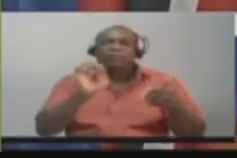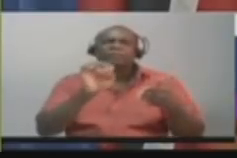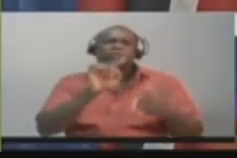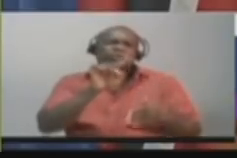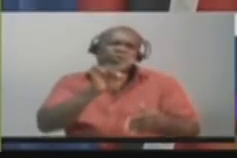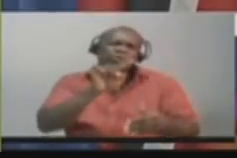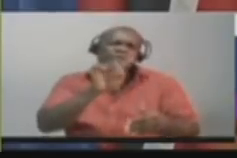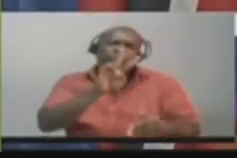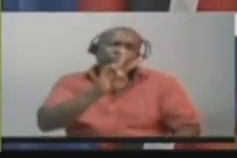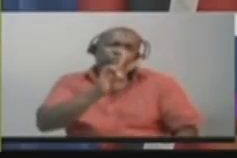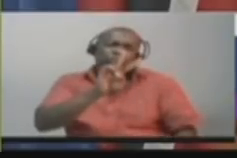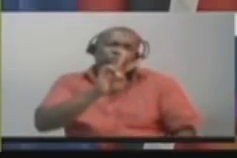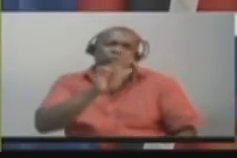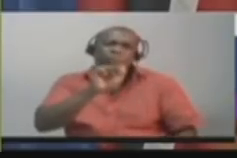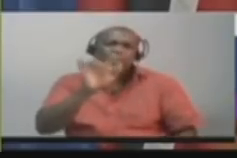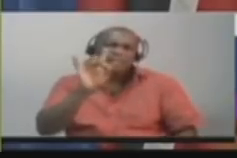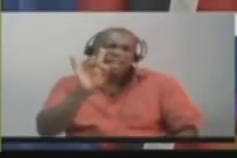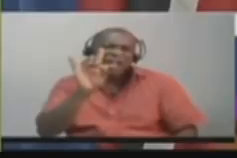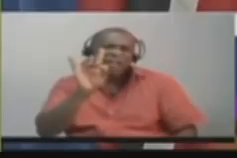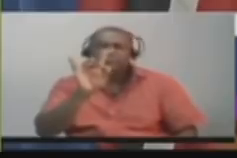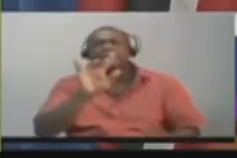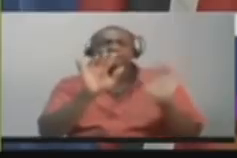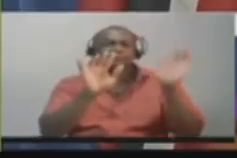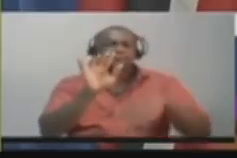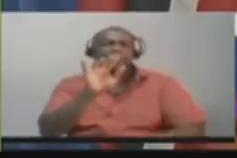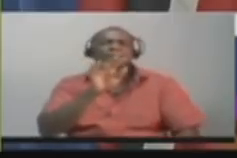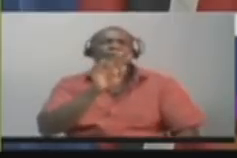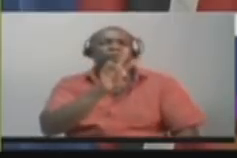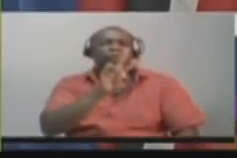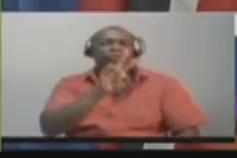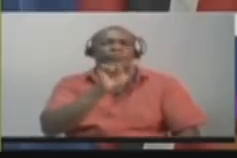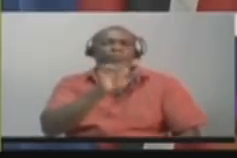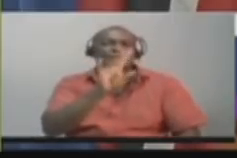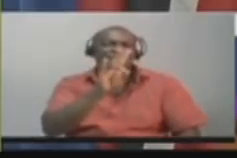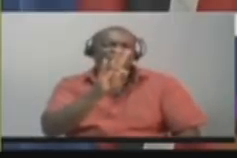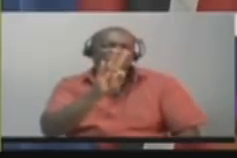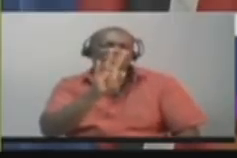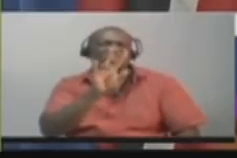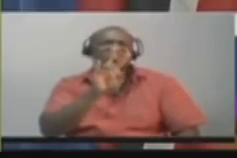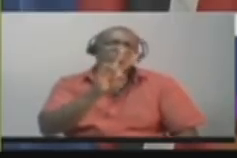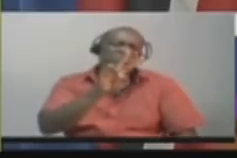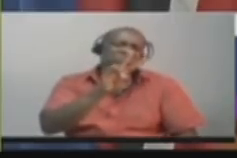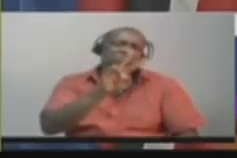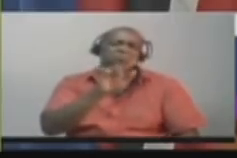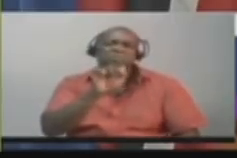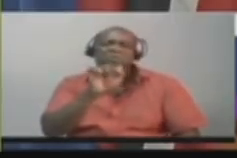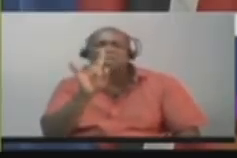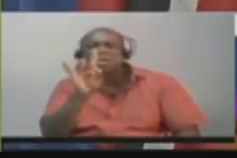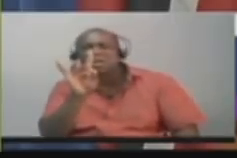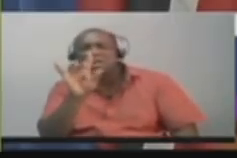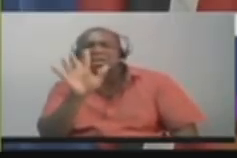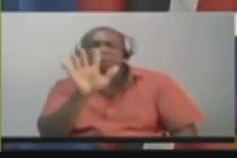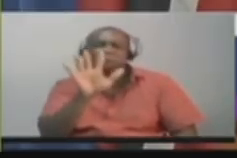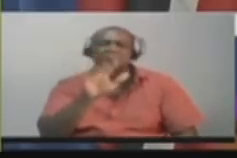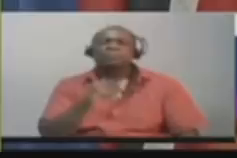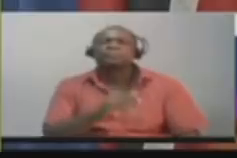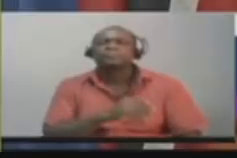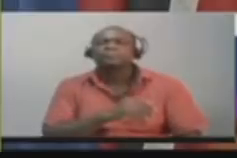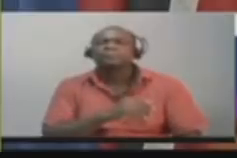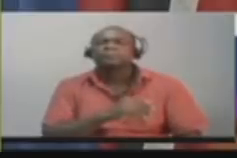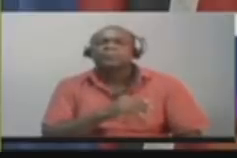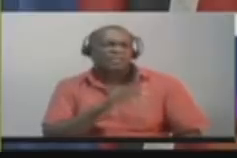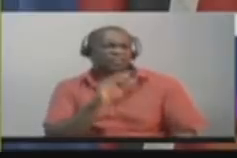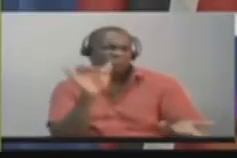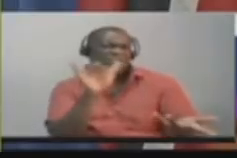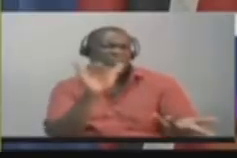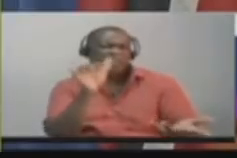average, but not outside the expectation in general, and not outside the range that has been experienced by other countries that have had